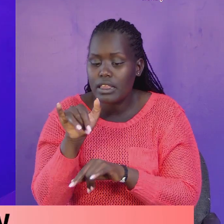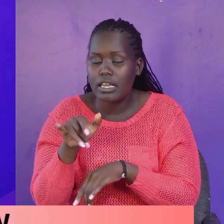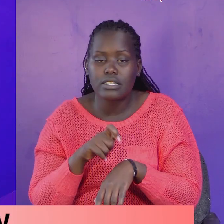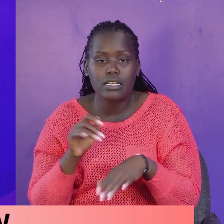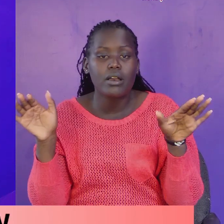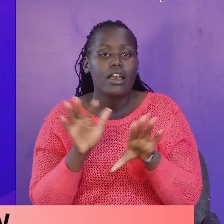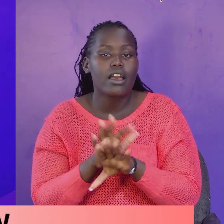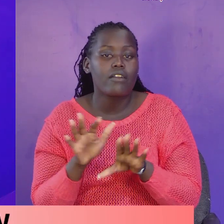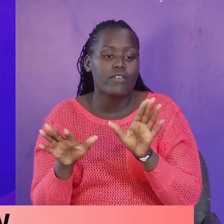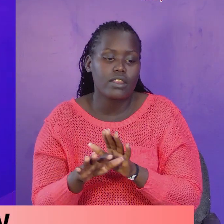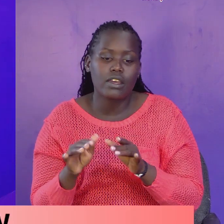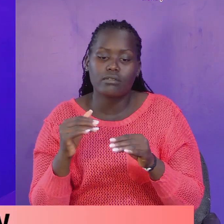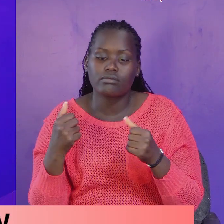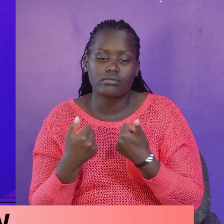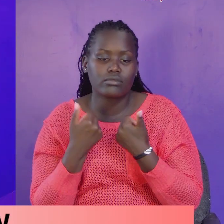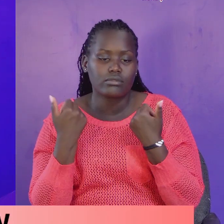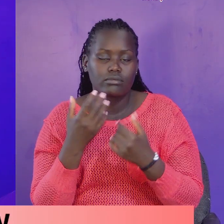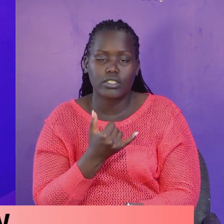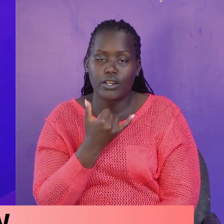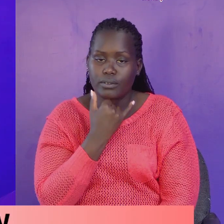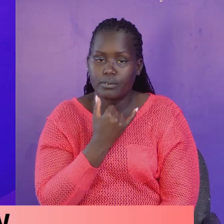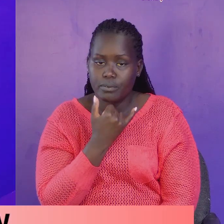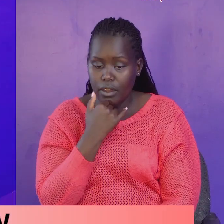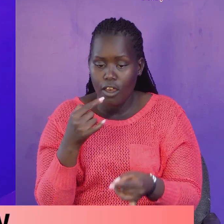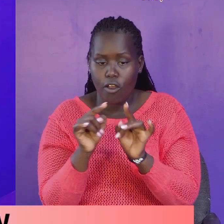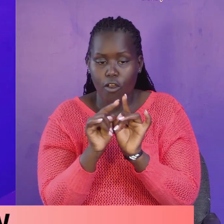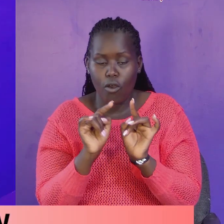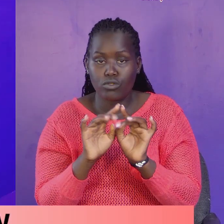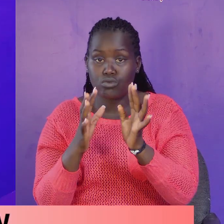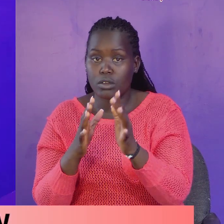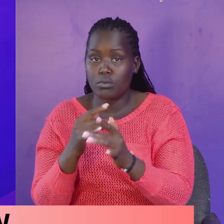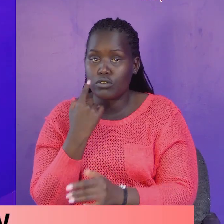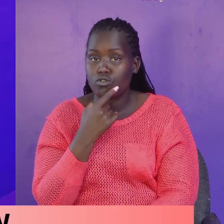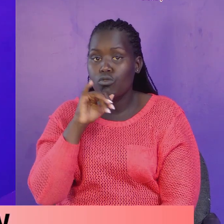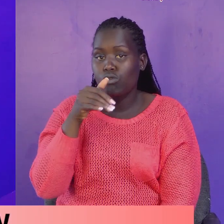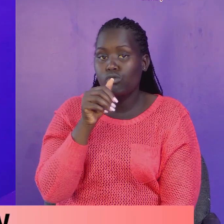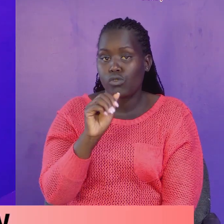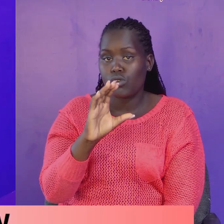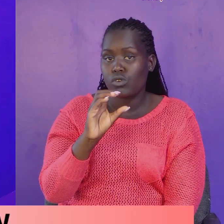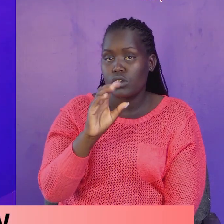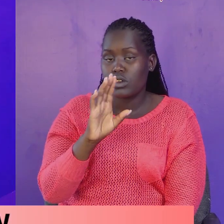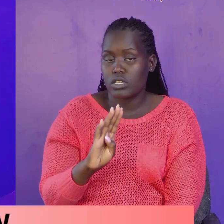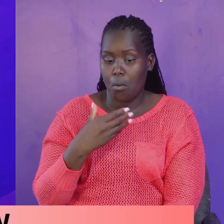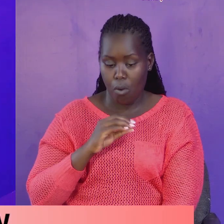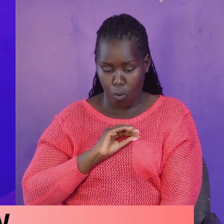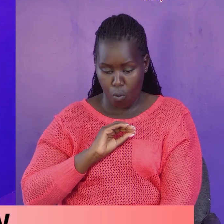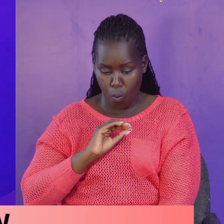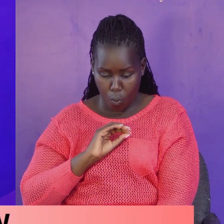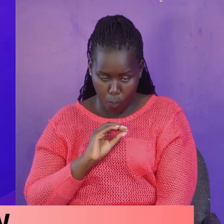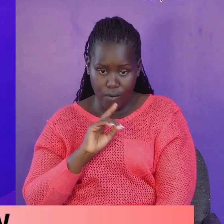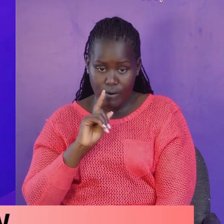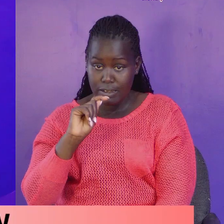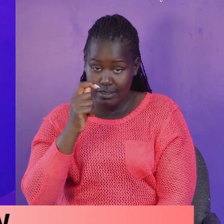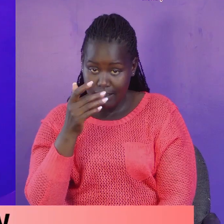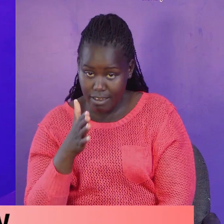everything went wrong. So I will also give credit to Jacob Kiplimo. He is our own. Yeah. He's a Kenyan born. So